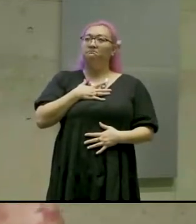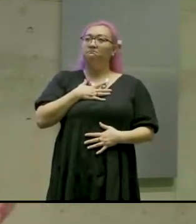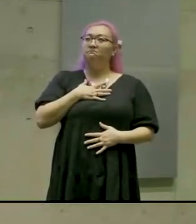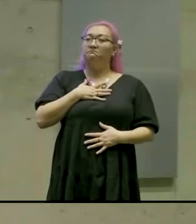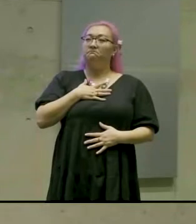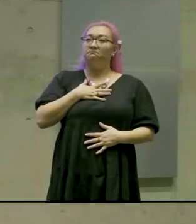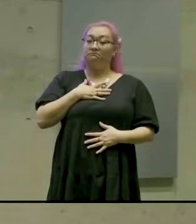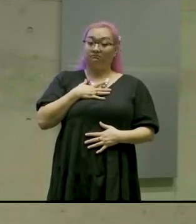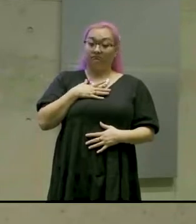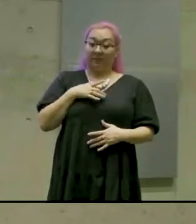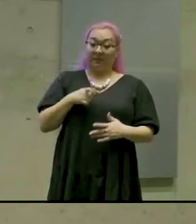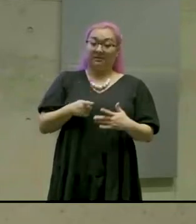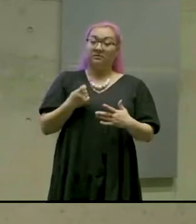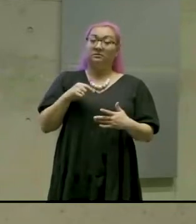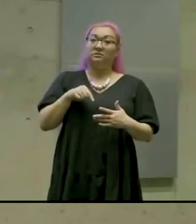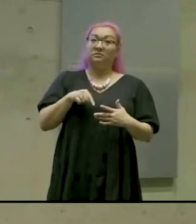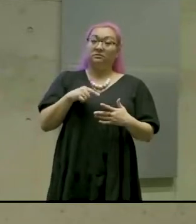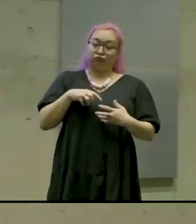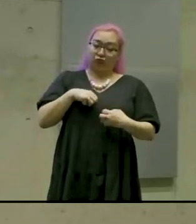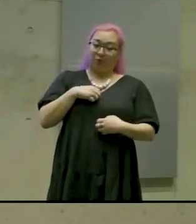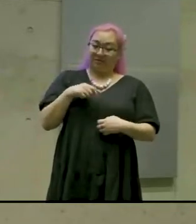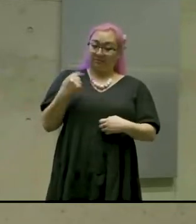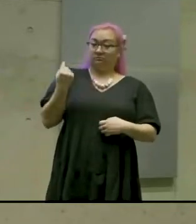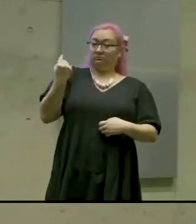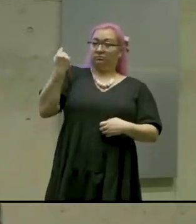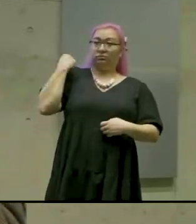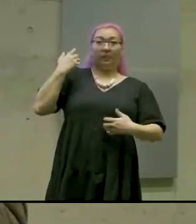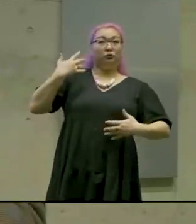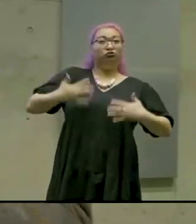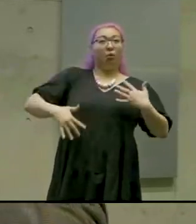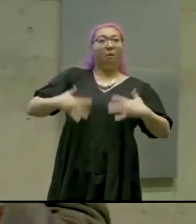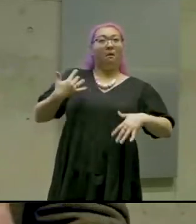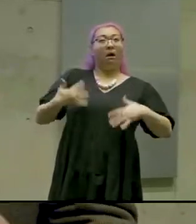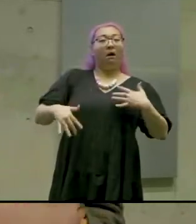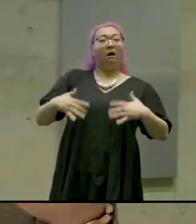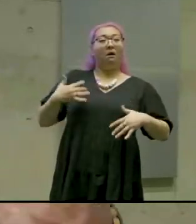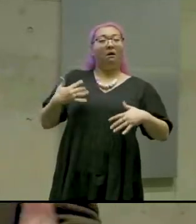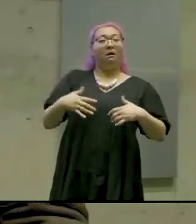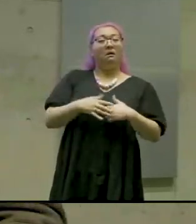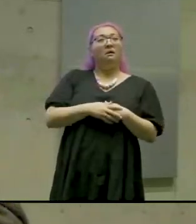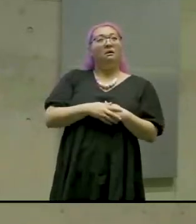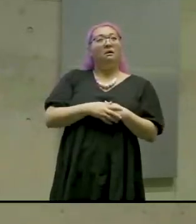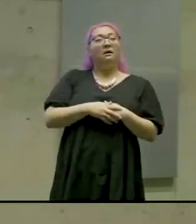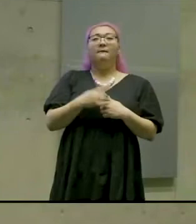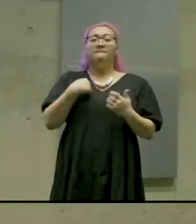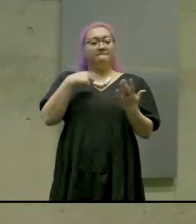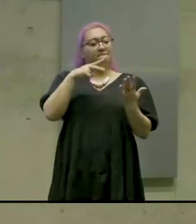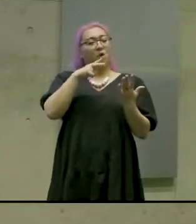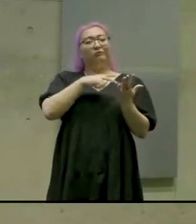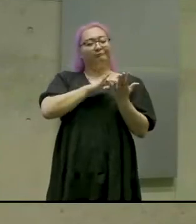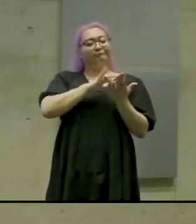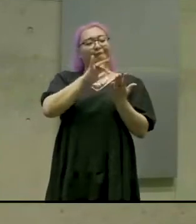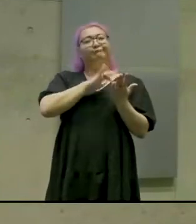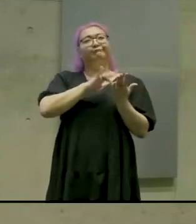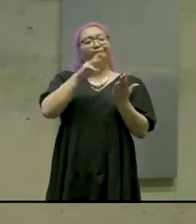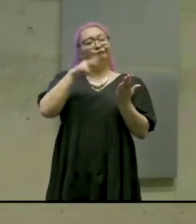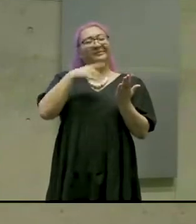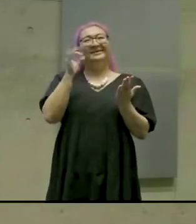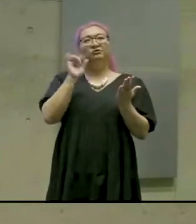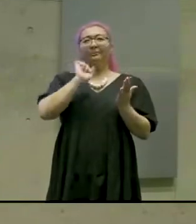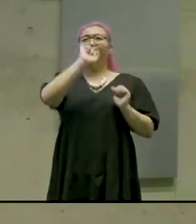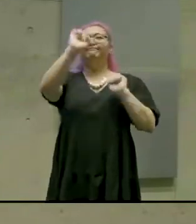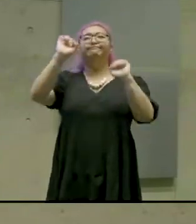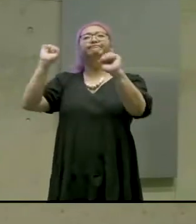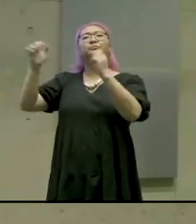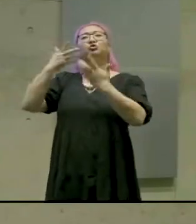this trauma. And it was very empowering to see people talking about this and people sharing their stories, and I was